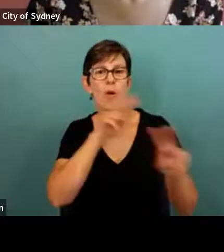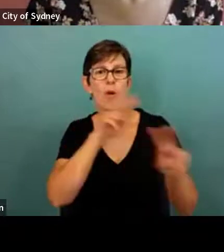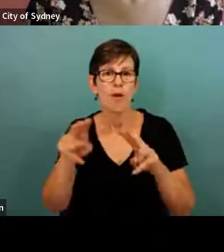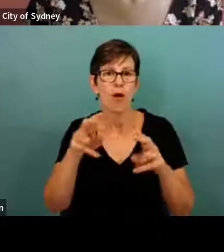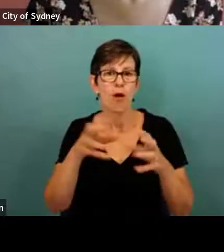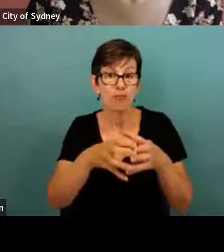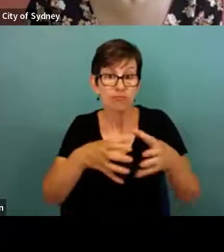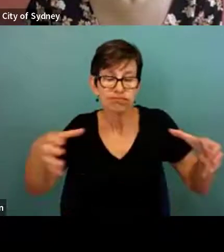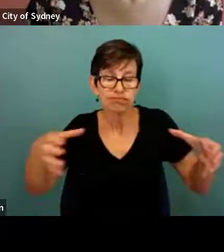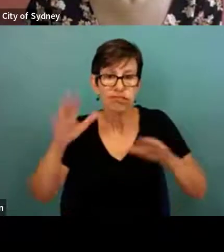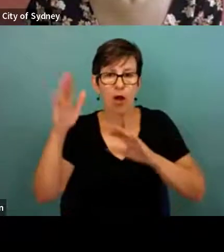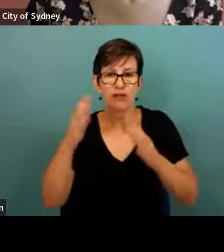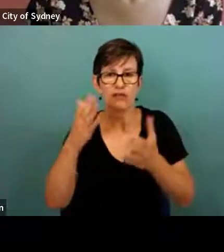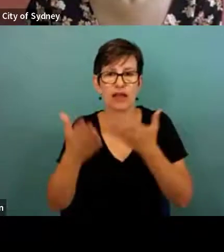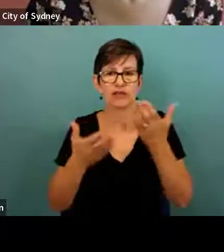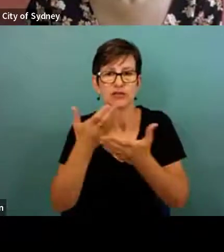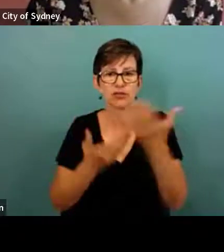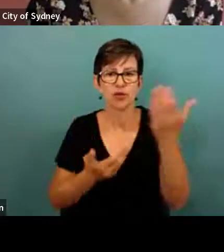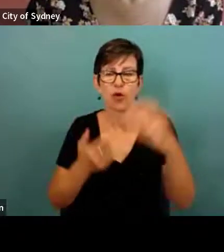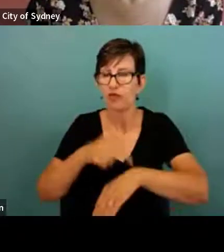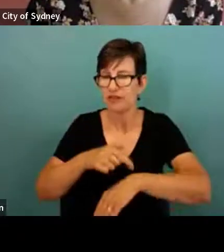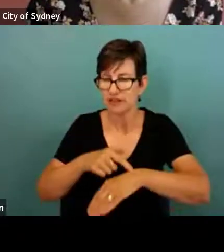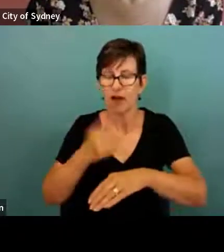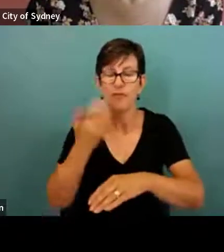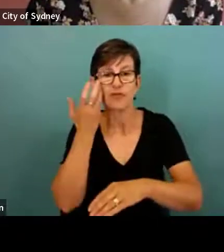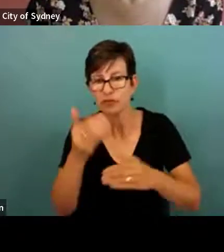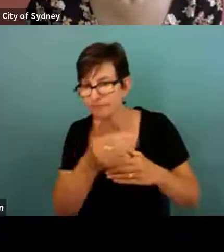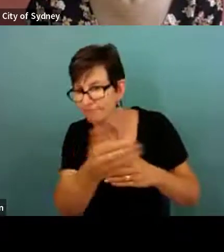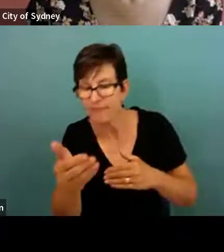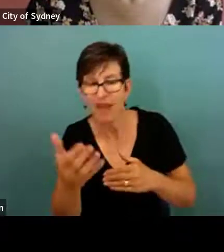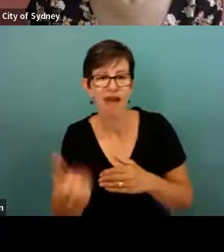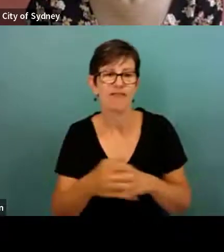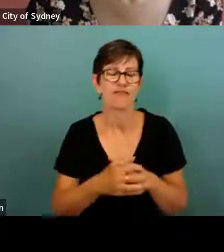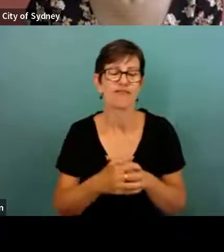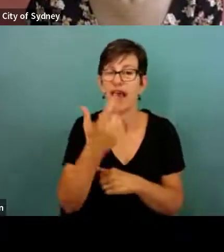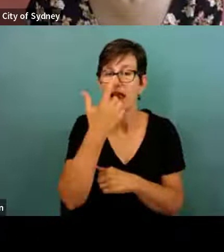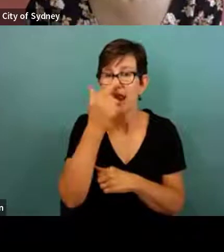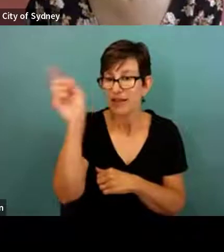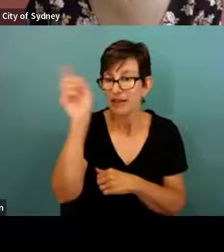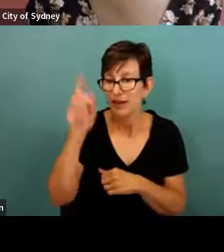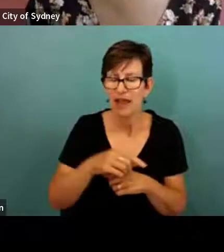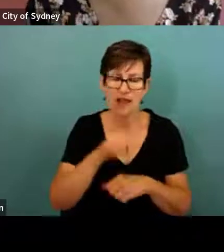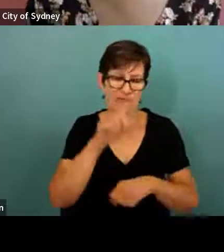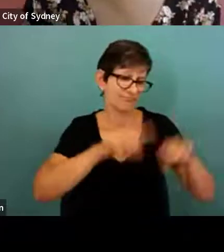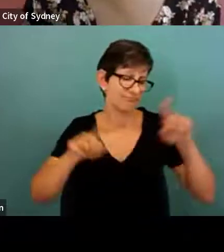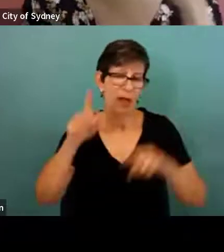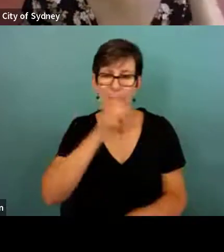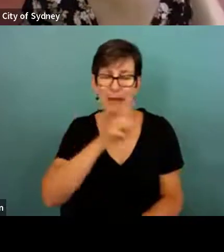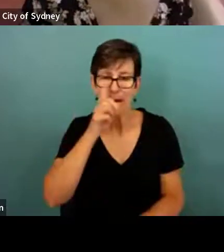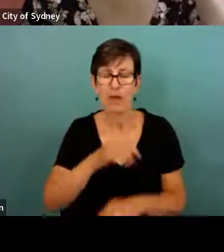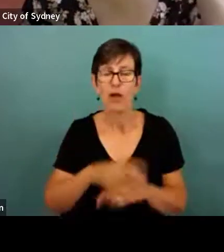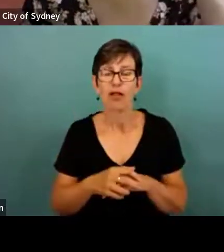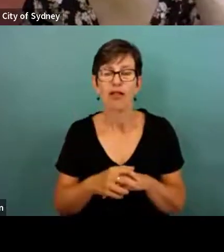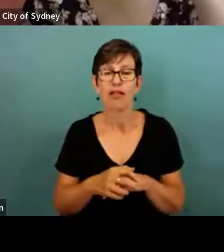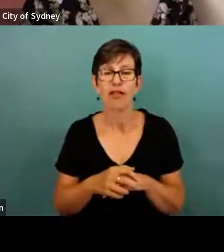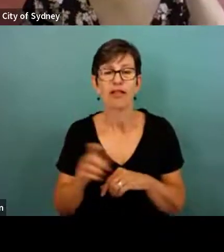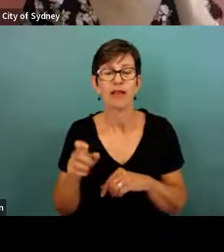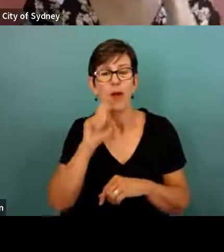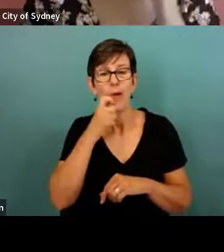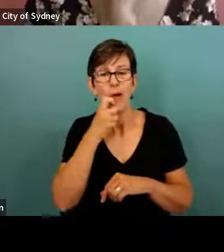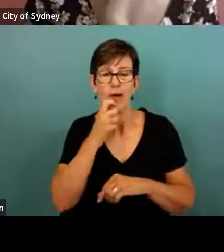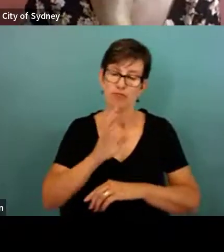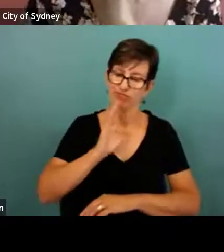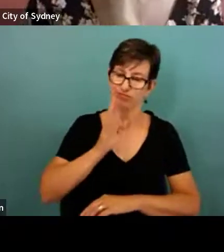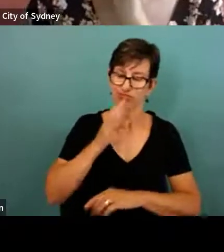the future. Today, we are very lucky to be joined by a number of people who are going to share their